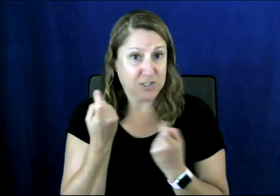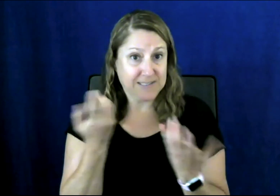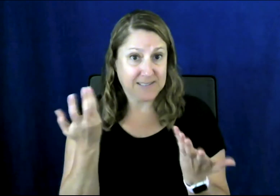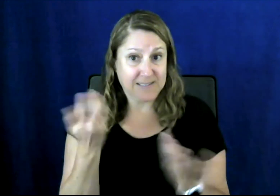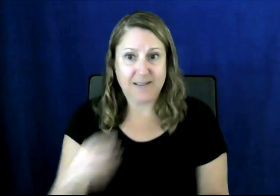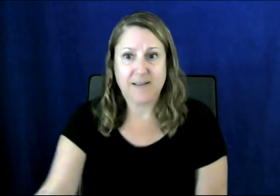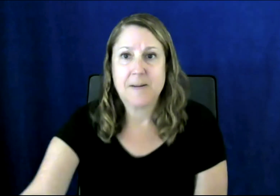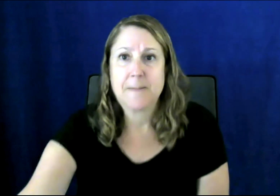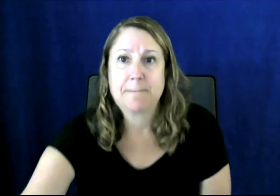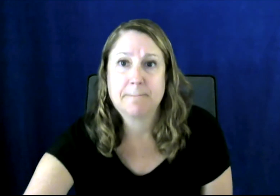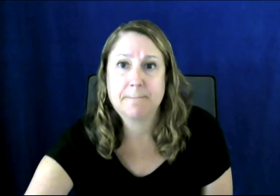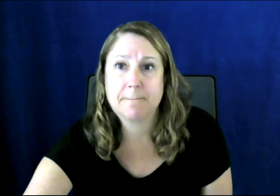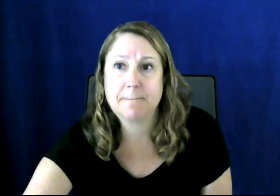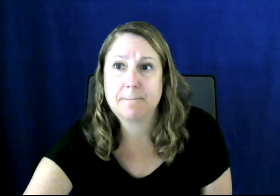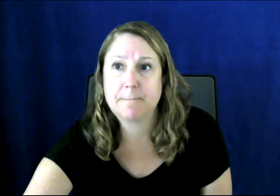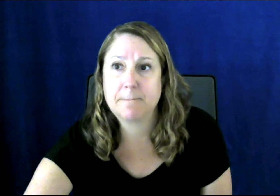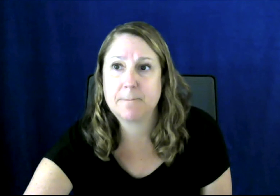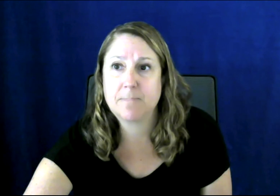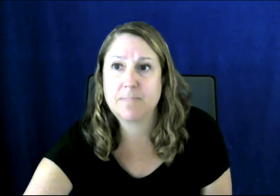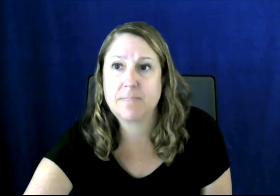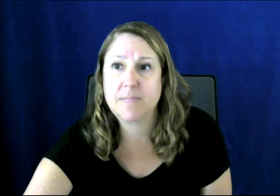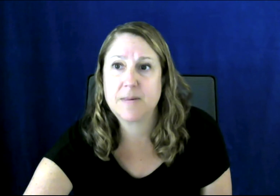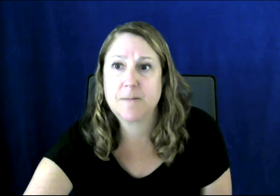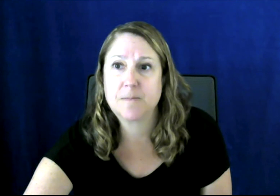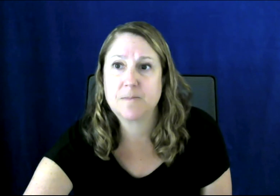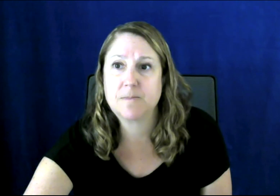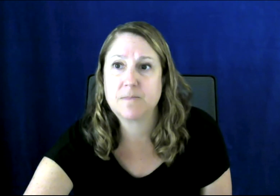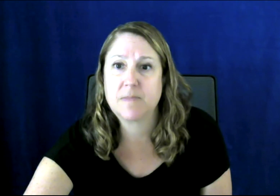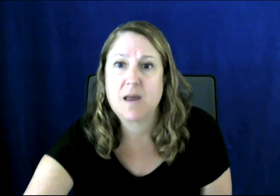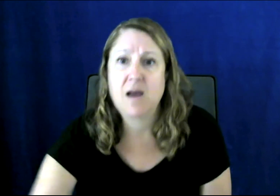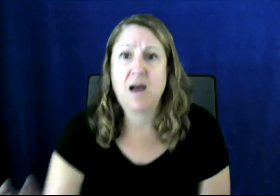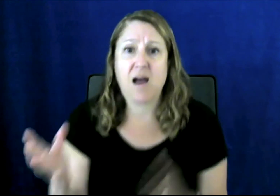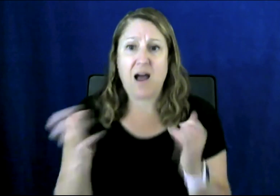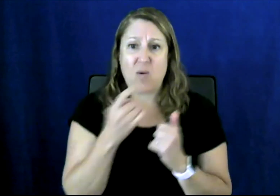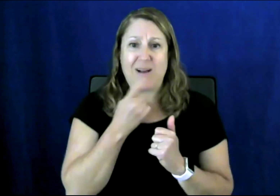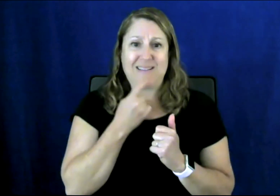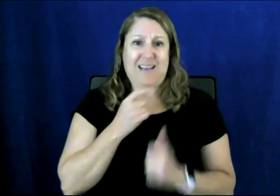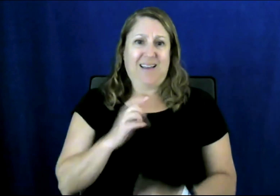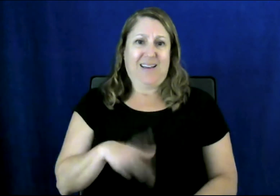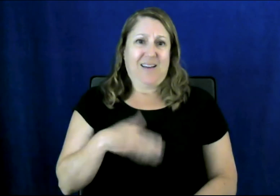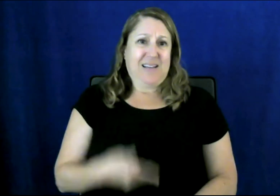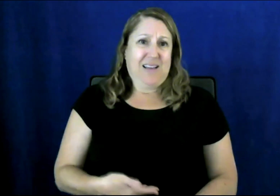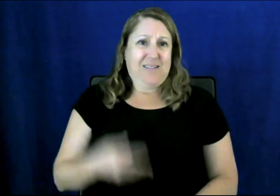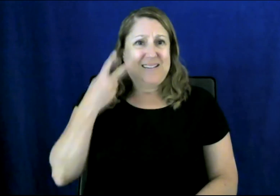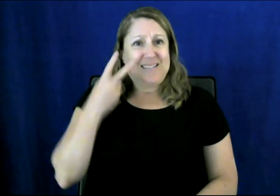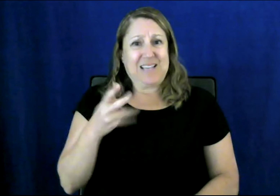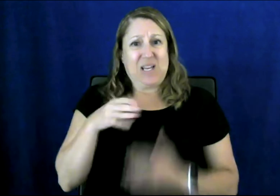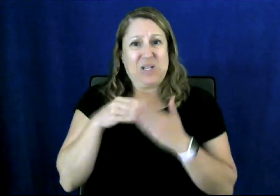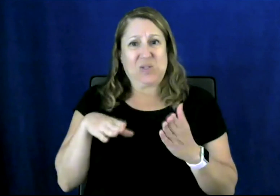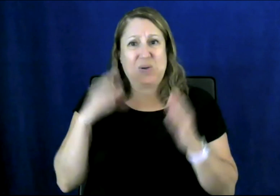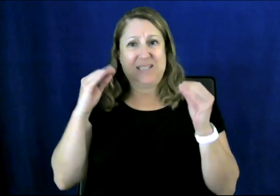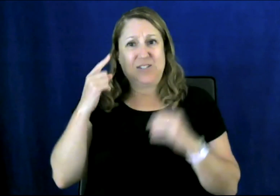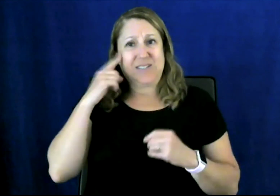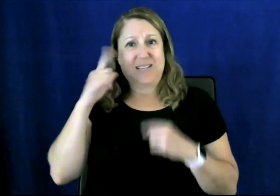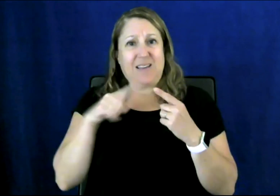I just want to say it's upsetting to see student teachers thinking that they're going to be talking about sexuality when they're talking about